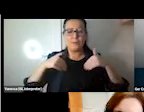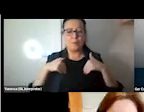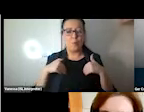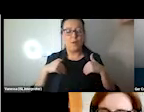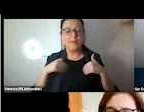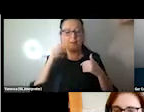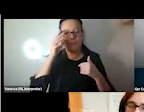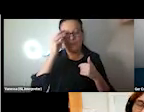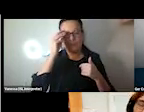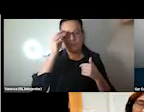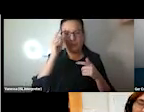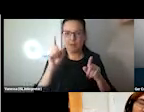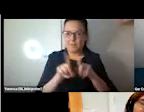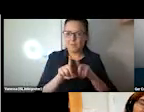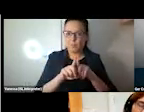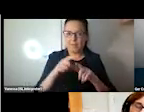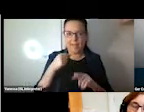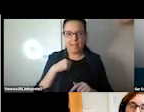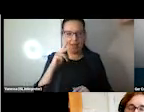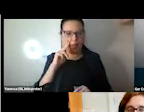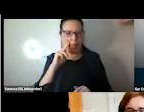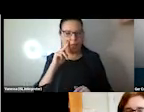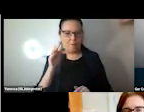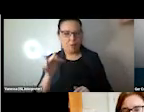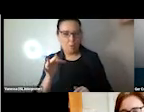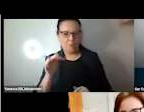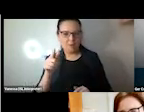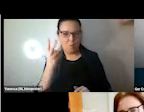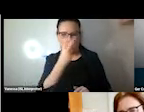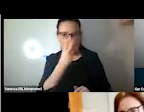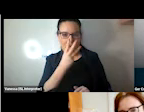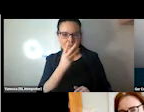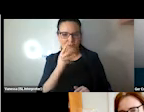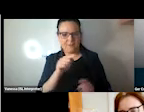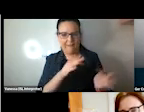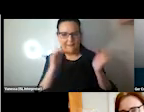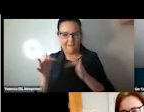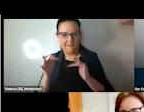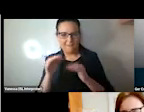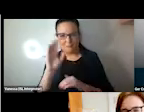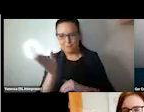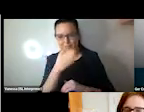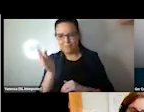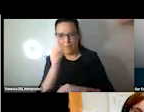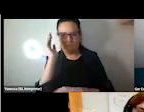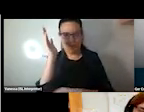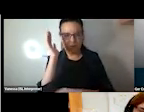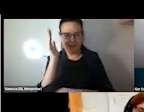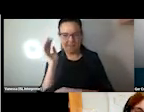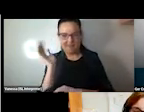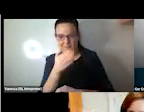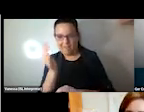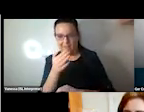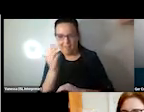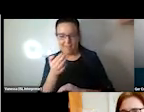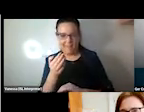look forward to the recording of this afterwards, which of course will broaden the application of the standard and our discussion